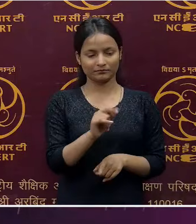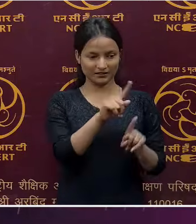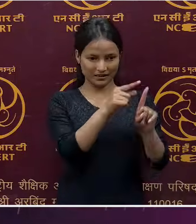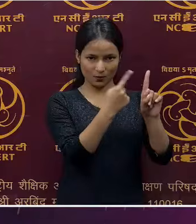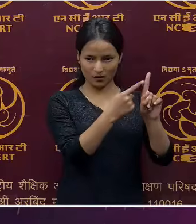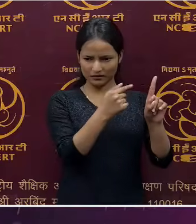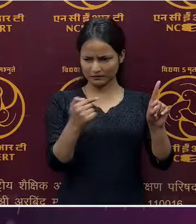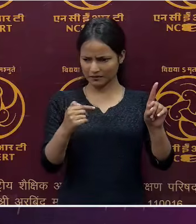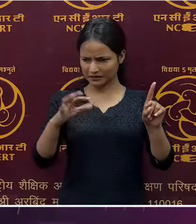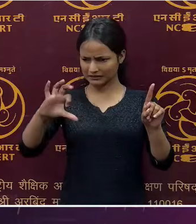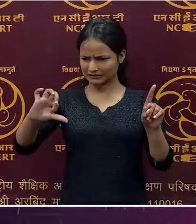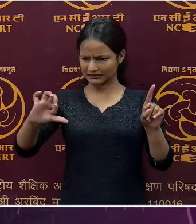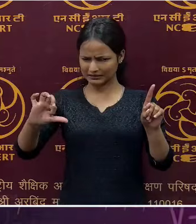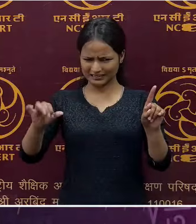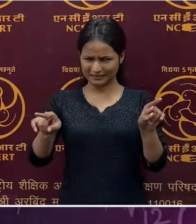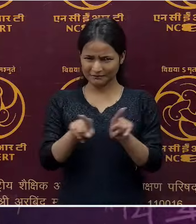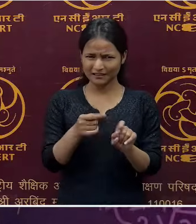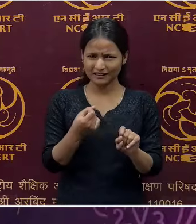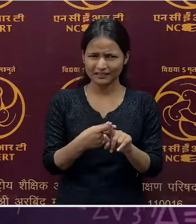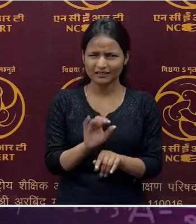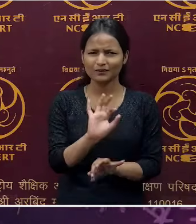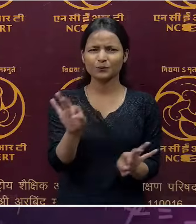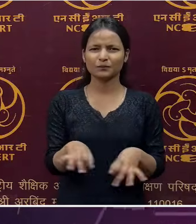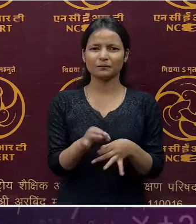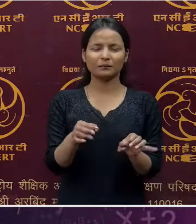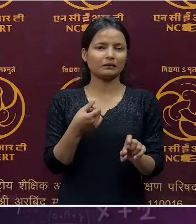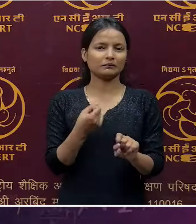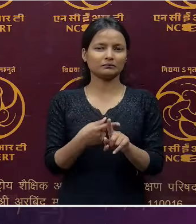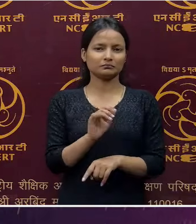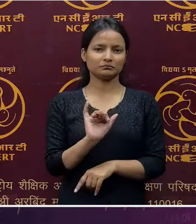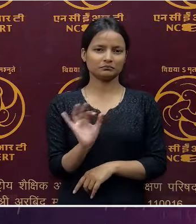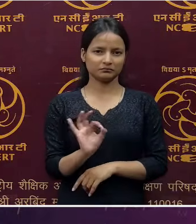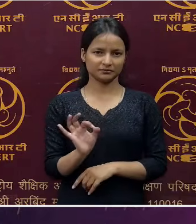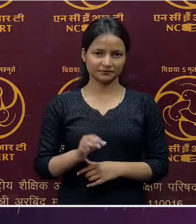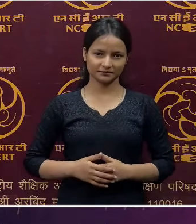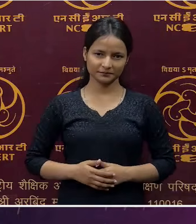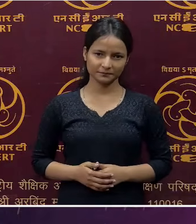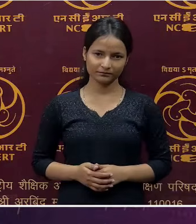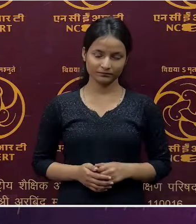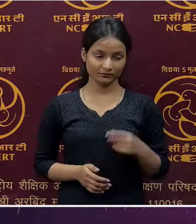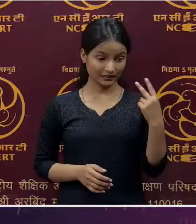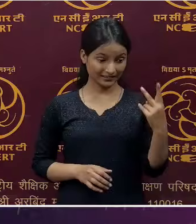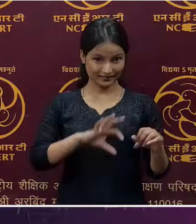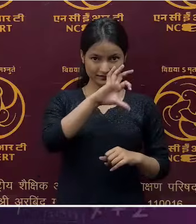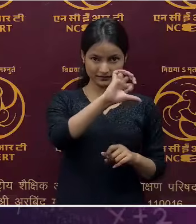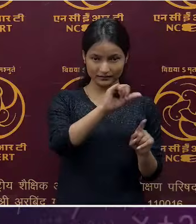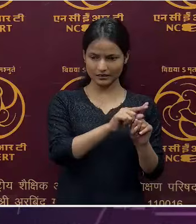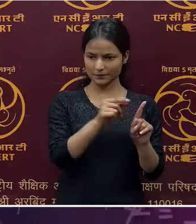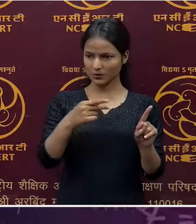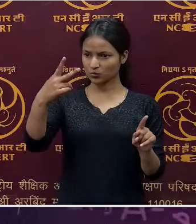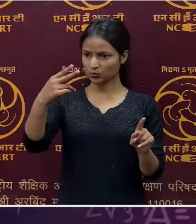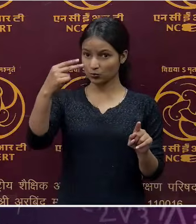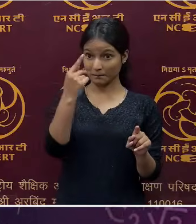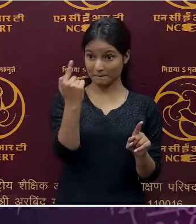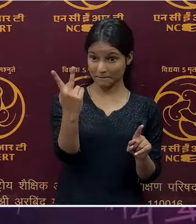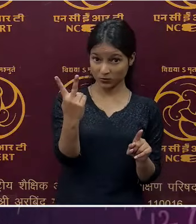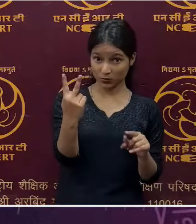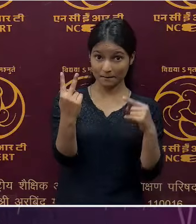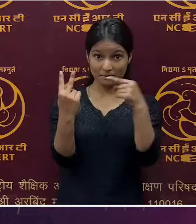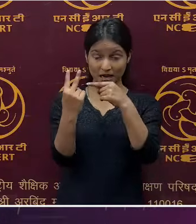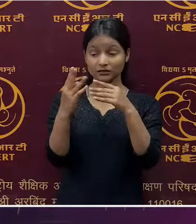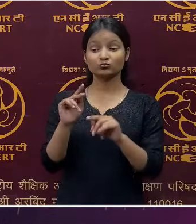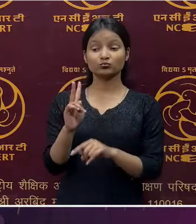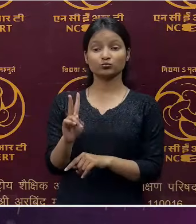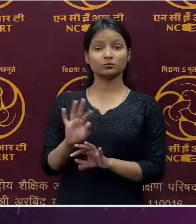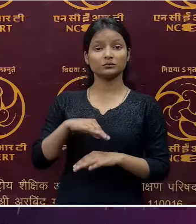So it's not a relation because function, because 9 is associated with two numbers. So it is not an example of function,